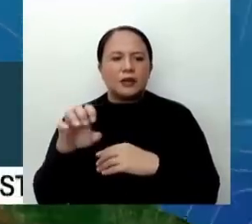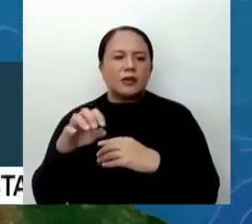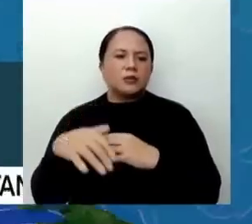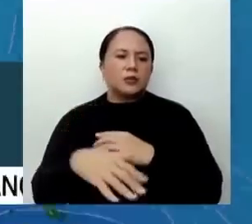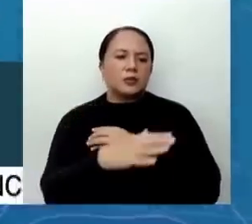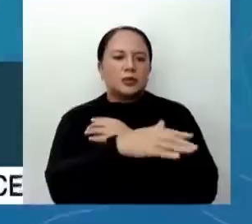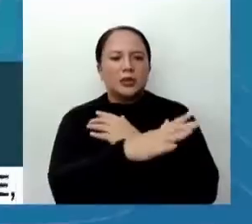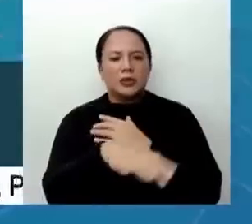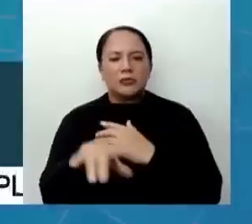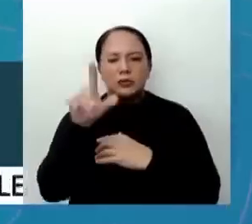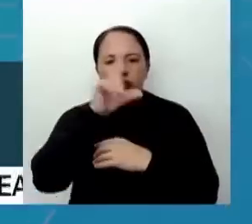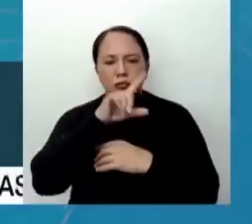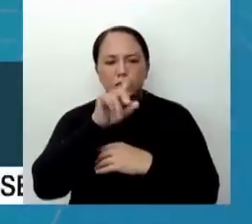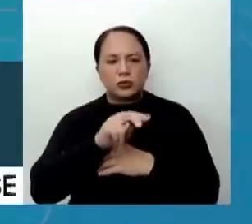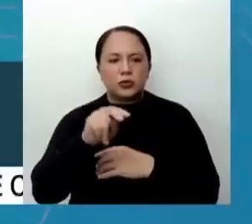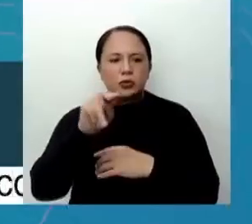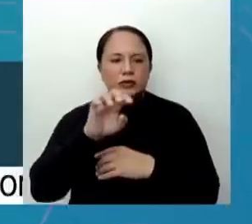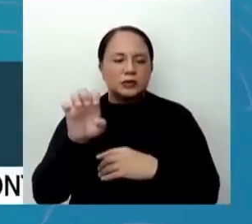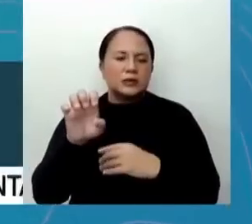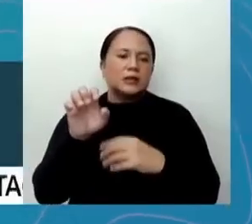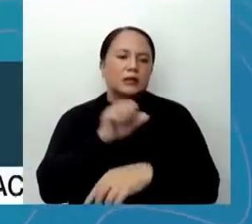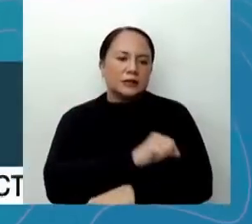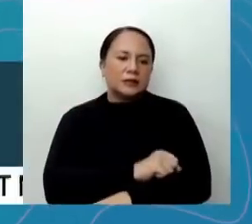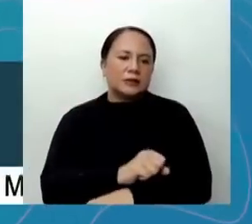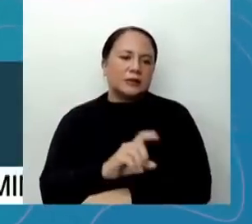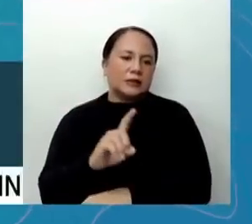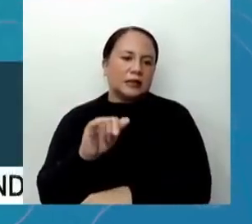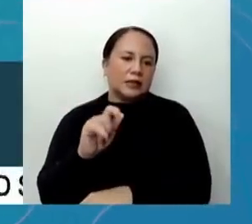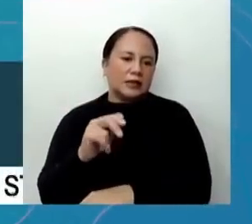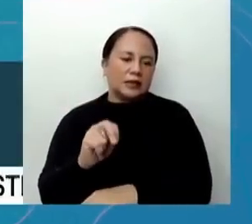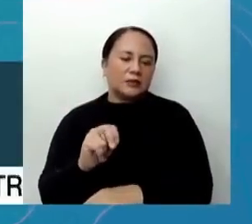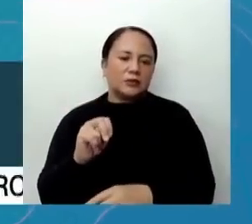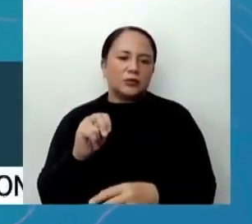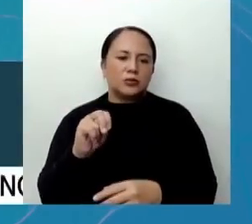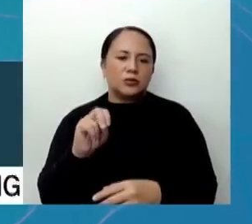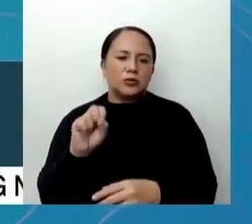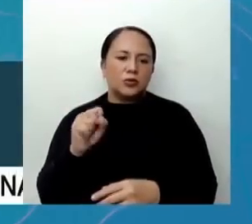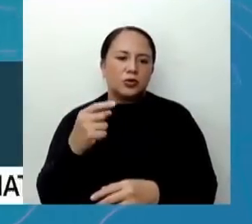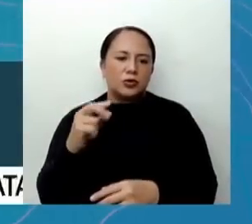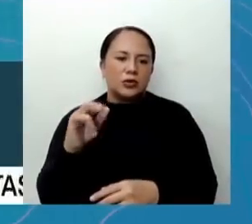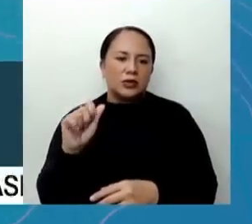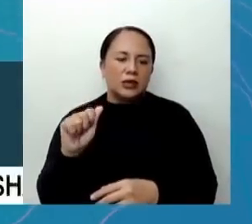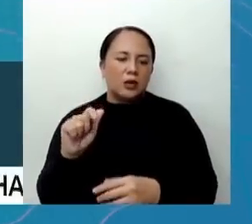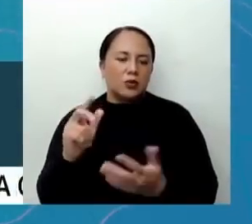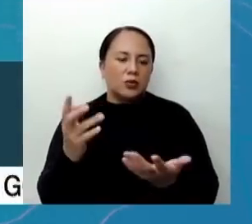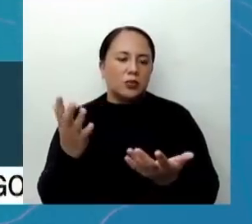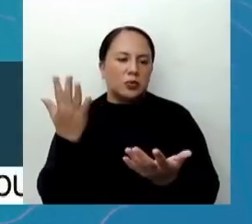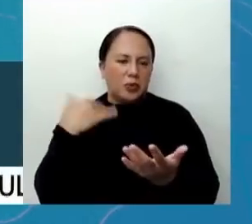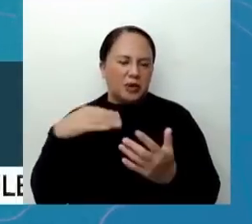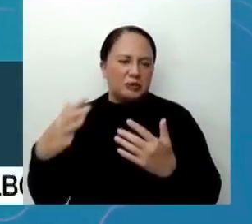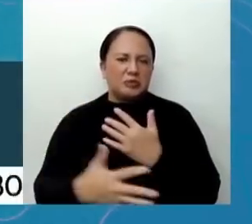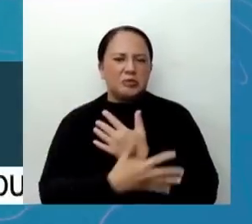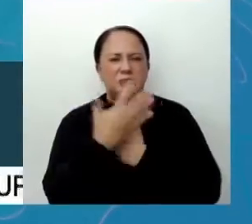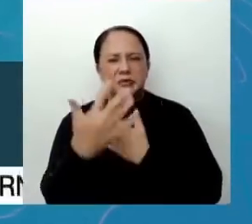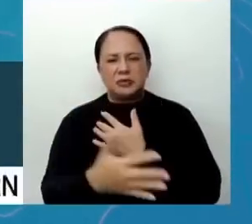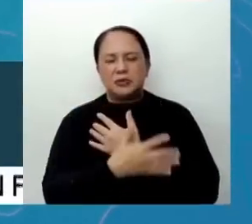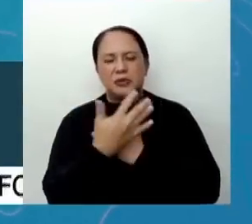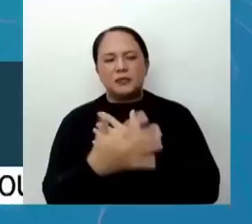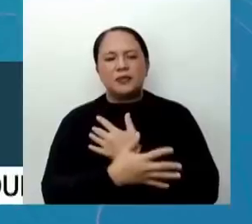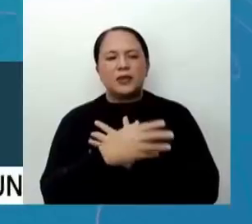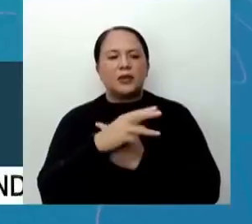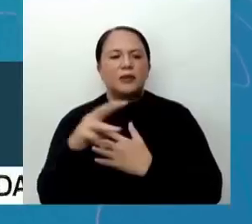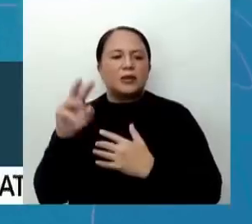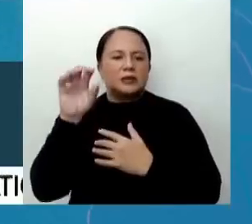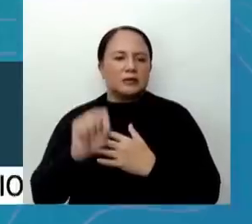Luzon, northern and eastern Samar, Dinagat Islands, and Surigao del Norte due to the big waves generated by the typhoon and over the western and southern